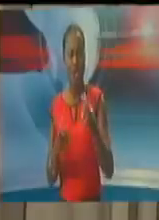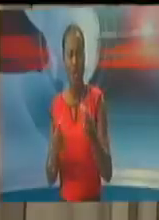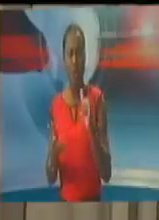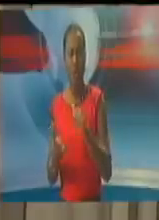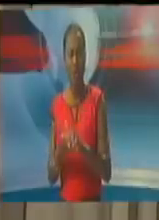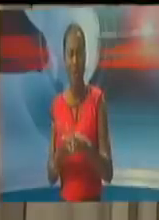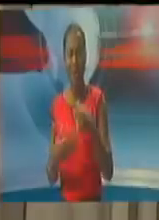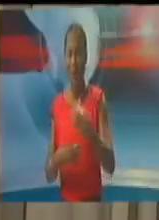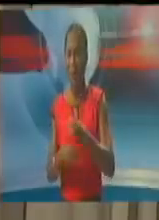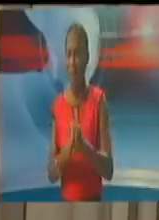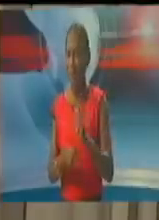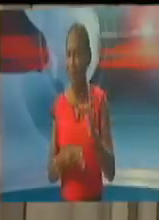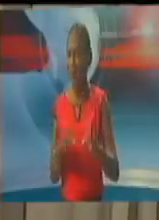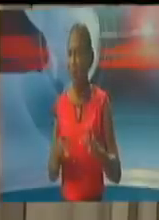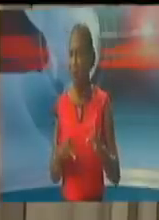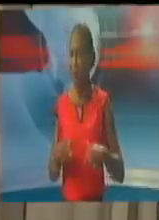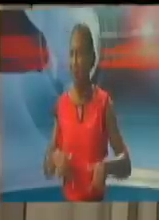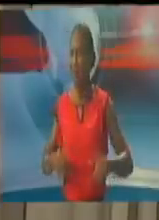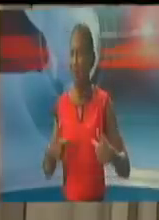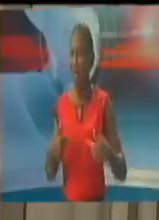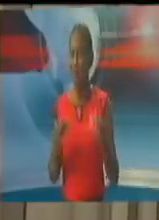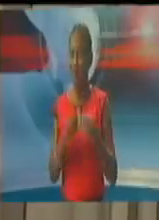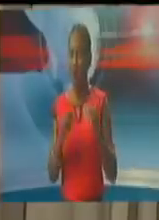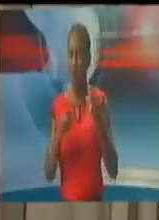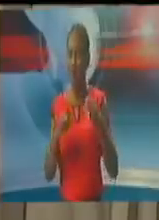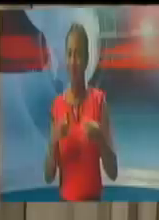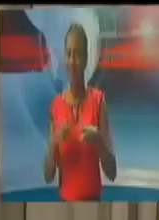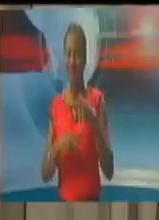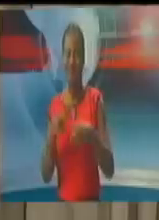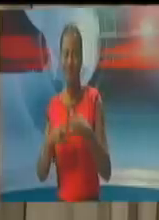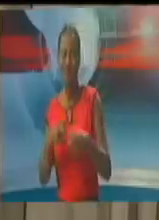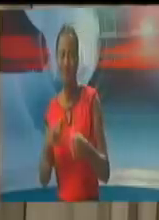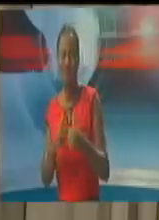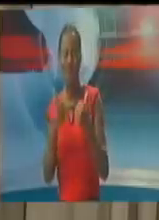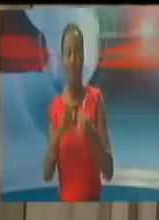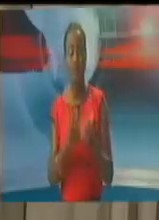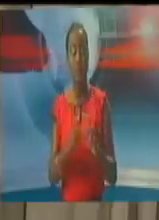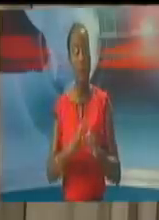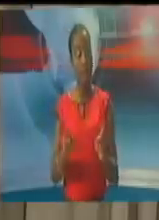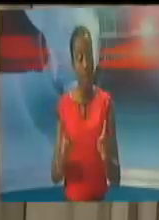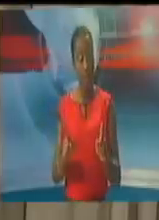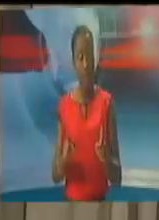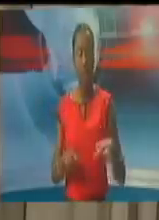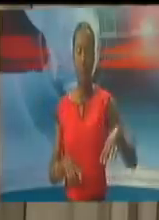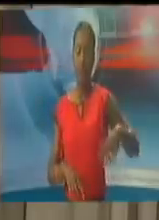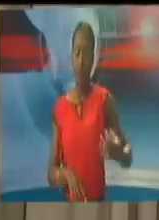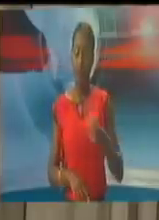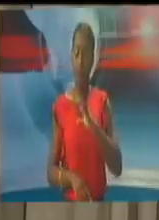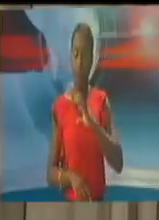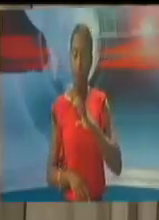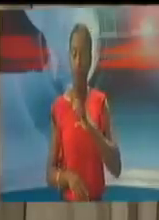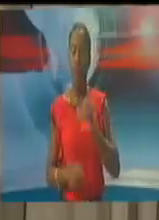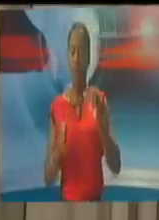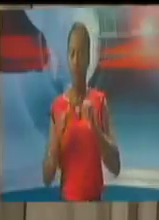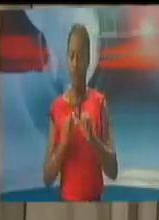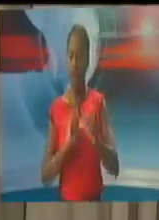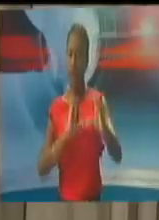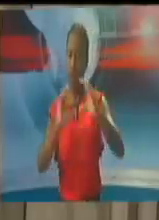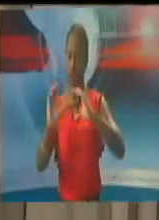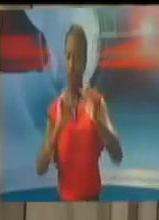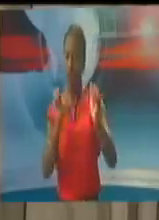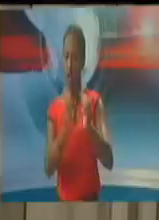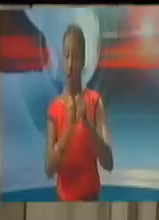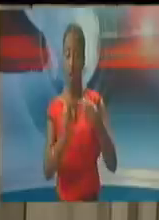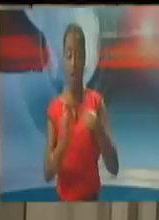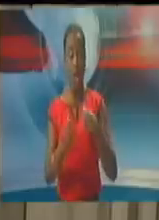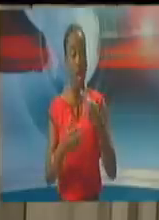to do what needs to be done. The Commissioner of Police continues to be in constant contact with me throughout the course of the day. A two-way street, sometimes I get things